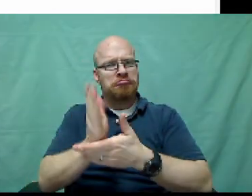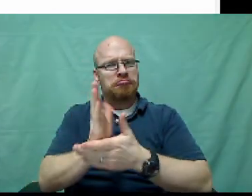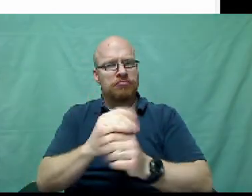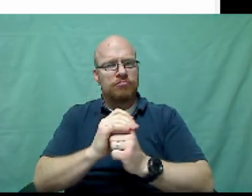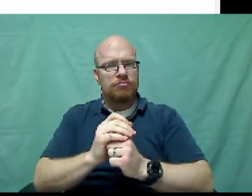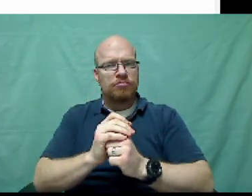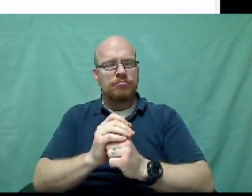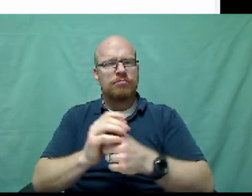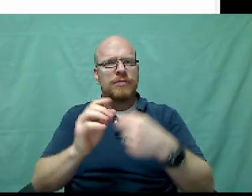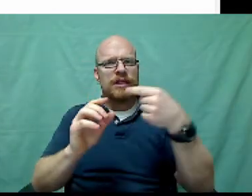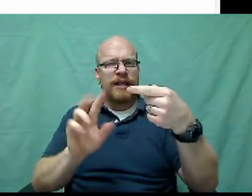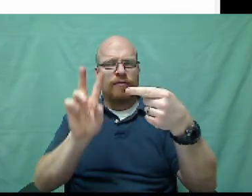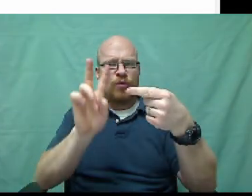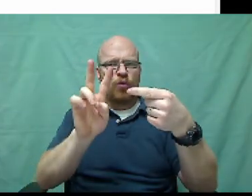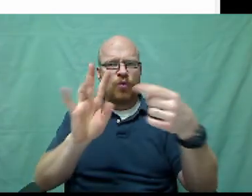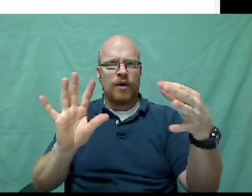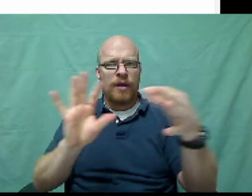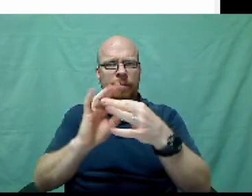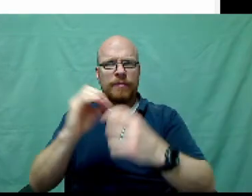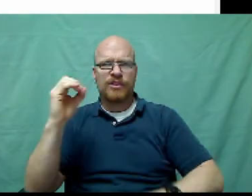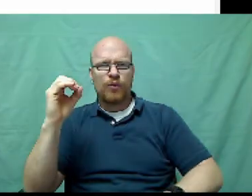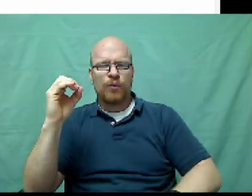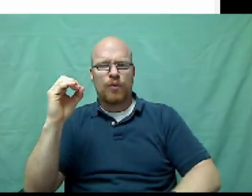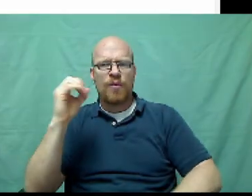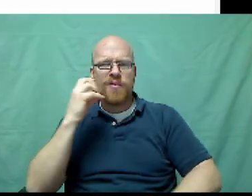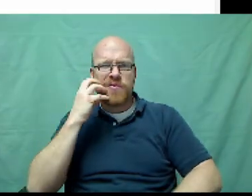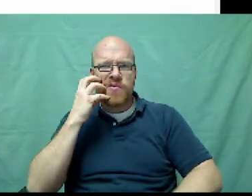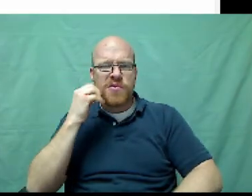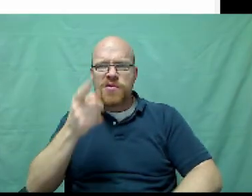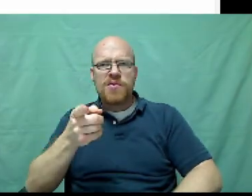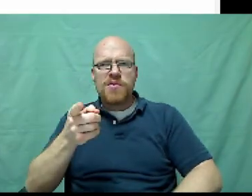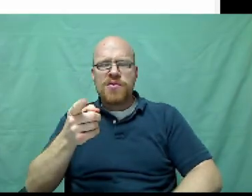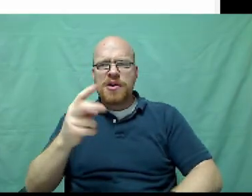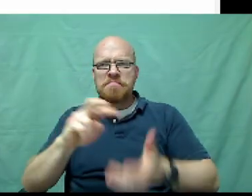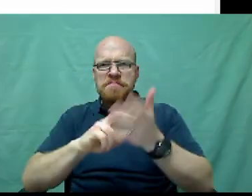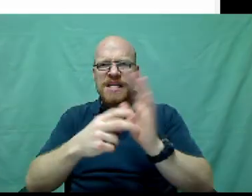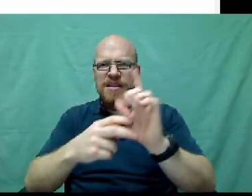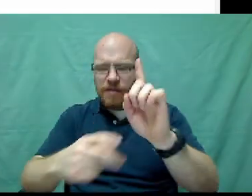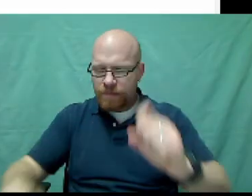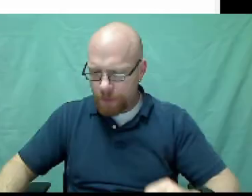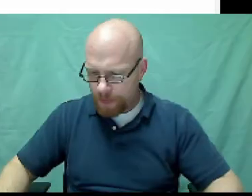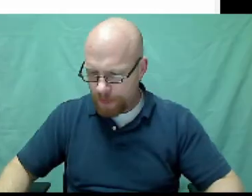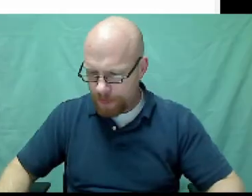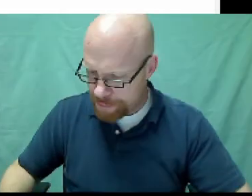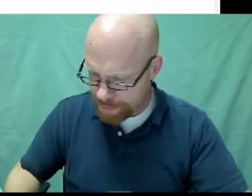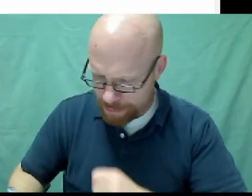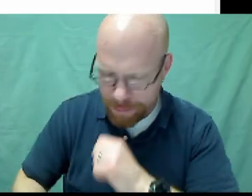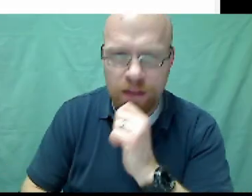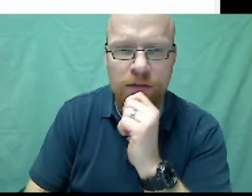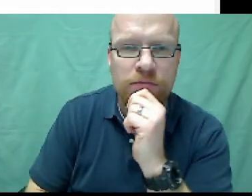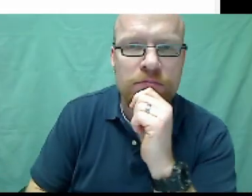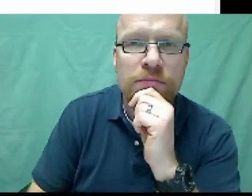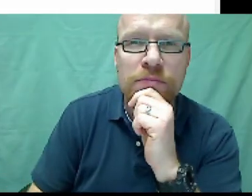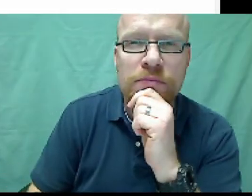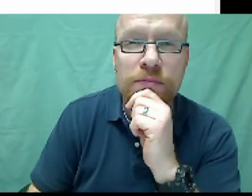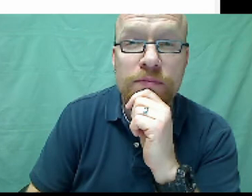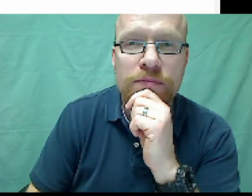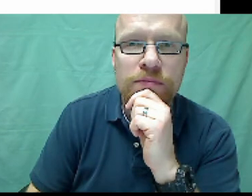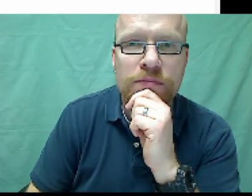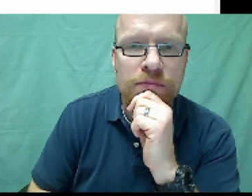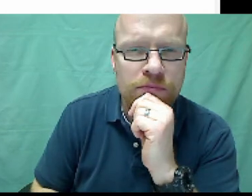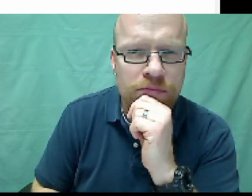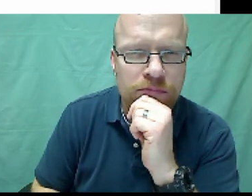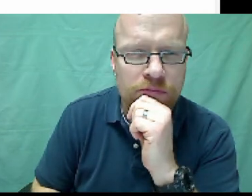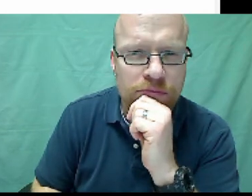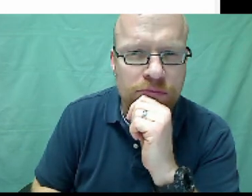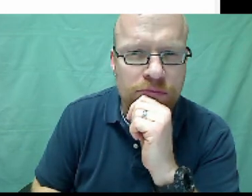to 1. We're okay there. -2 goes to 0. Something wrong with that. Hold on.